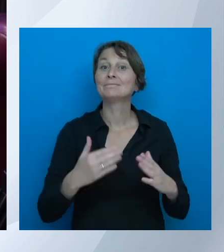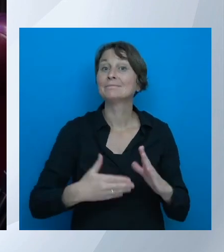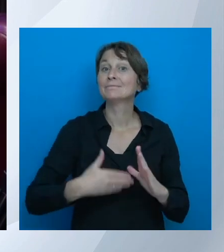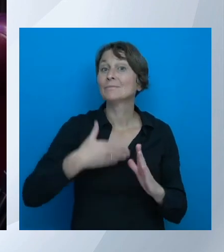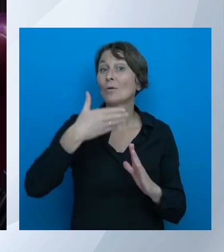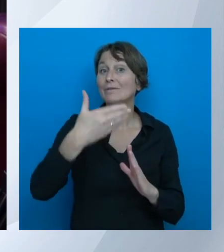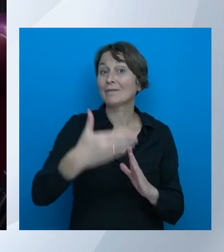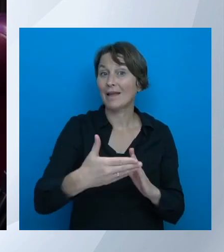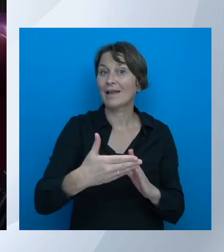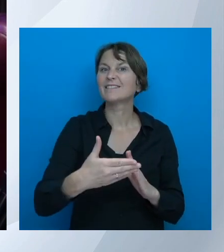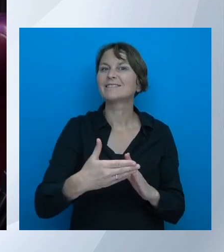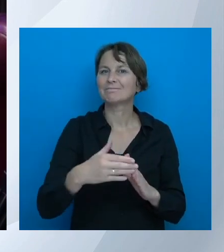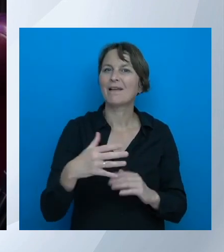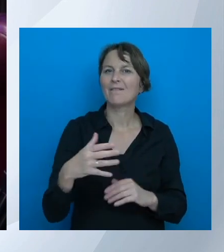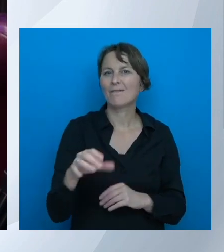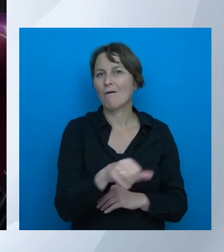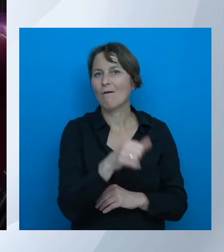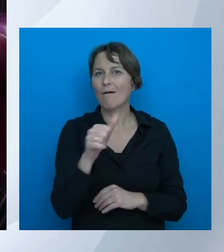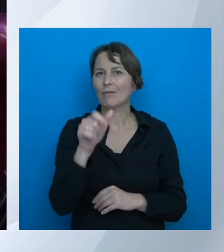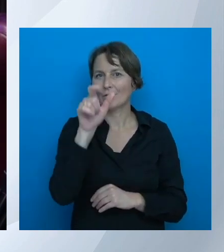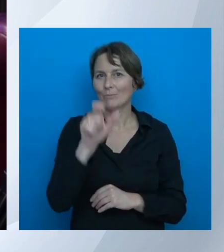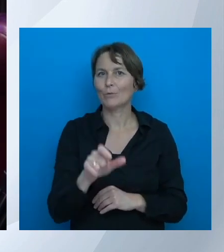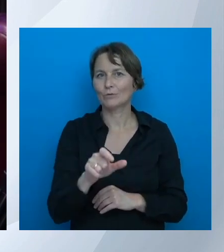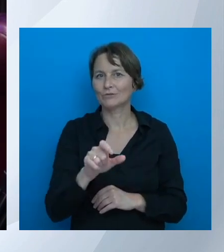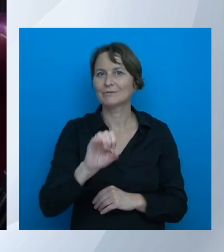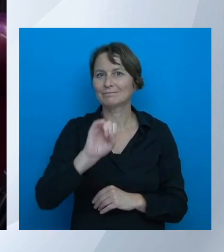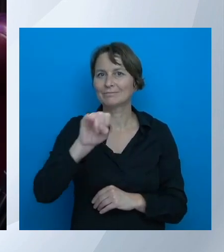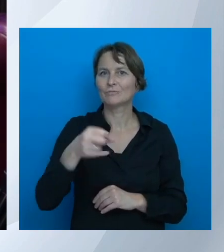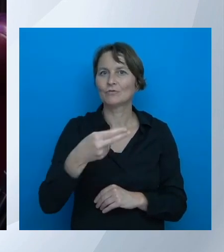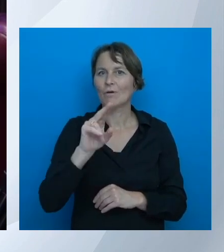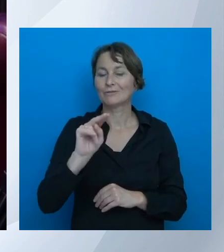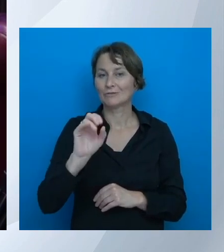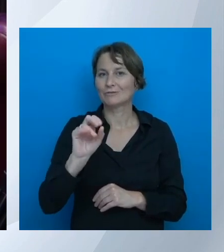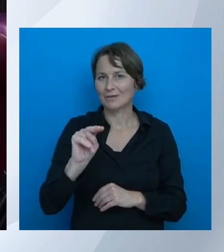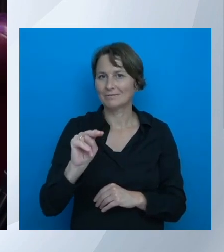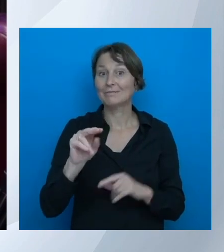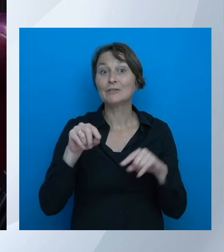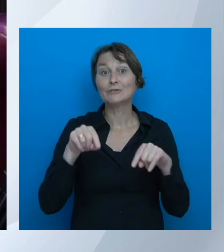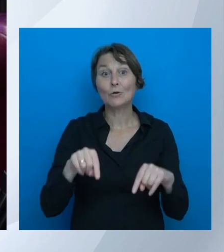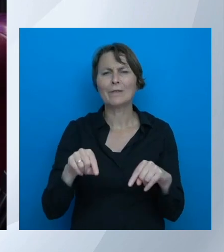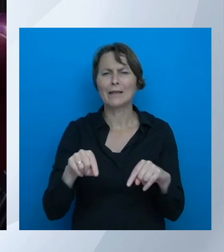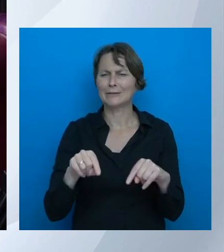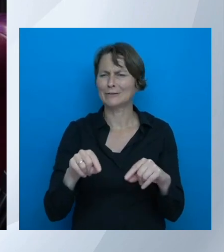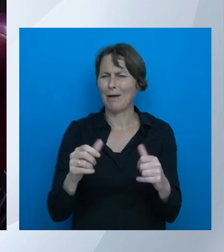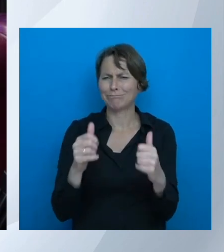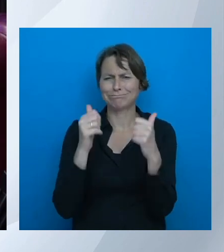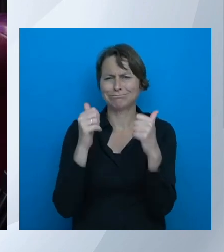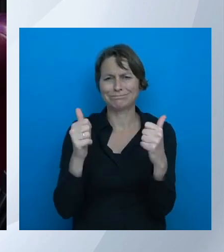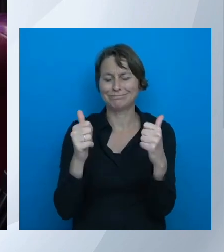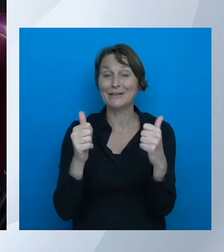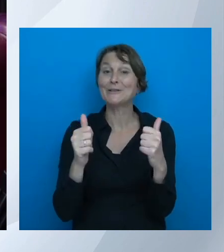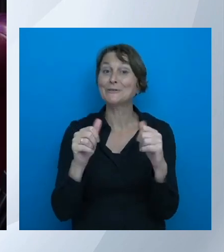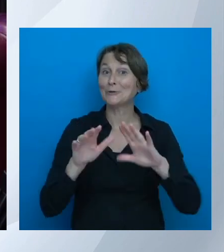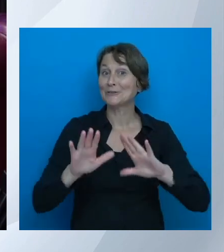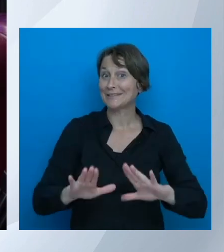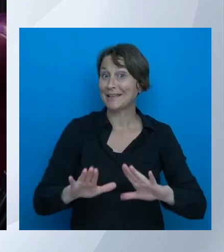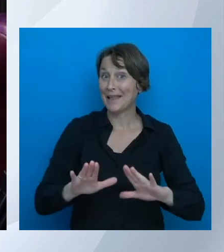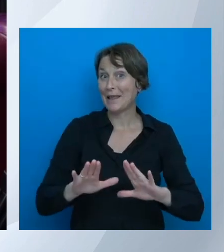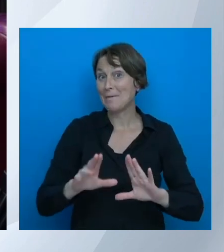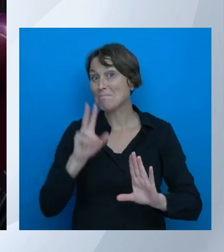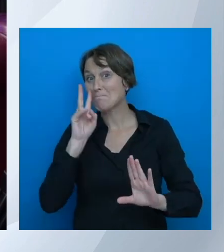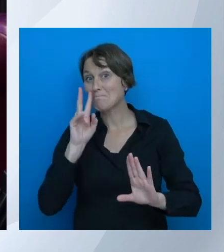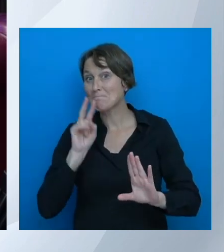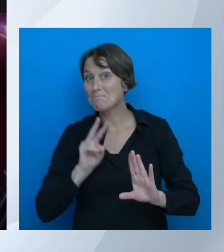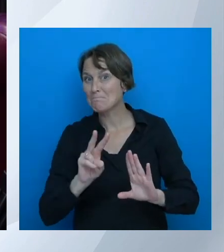Jonathan Mills on Azure Data Factory, which is totally awesome. So be sure to hang in and check out the